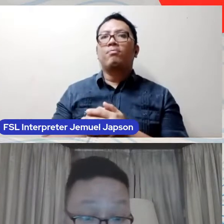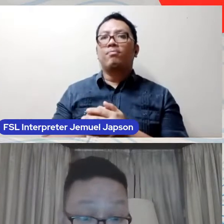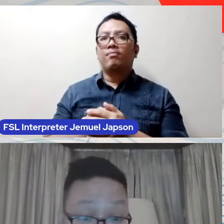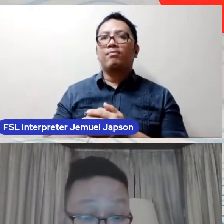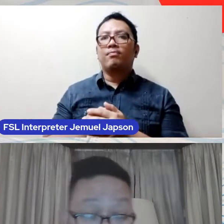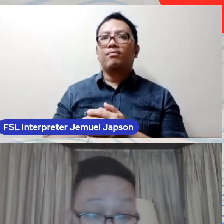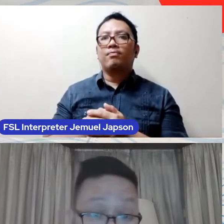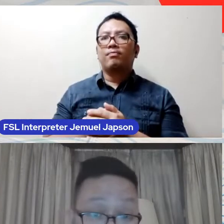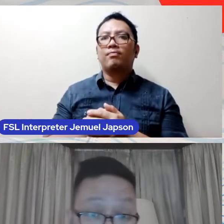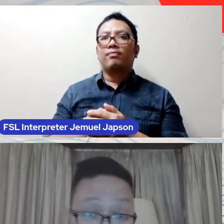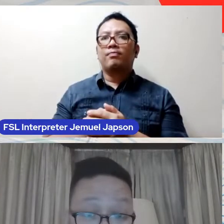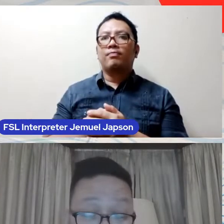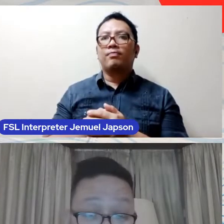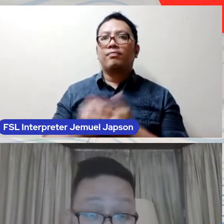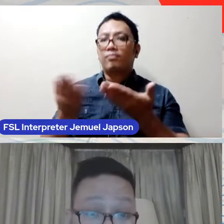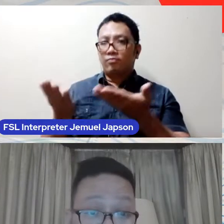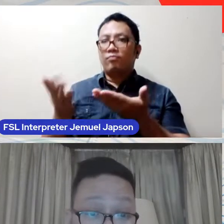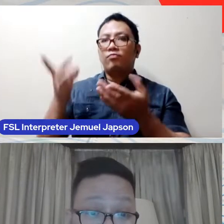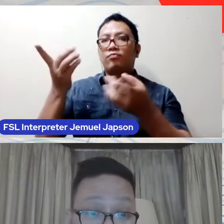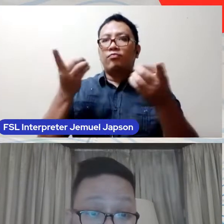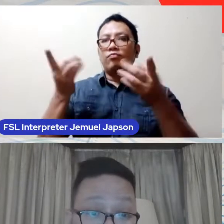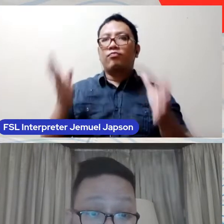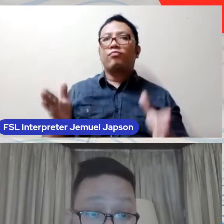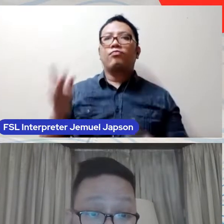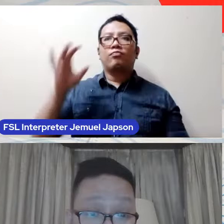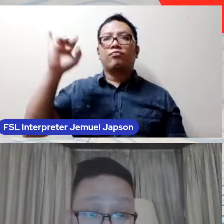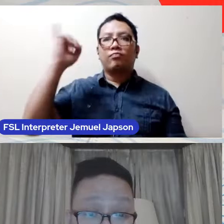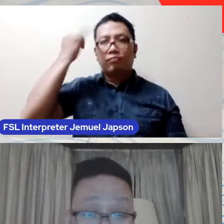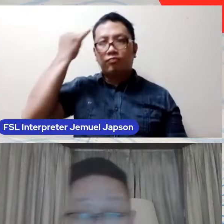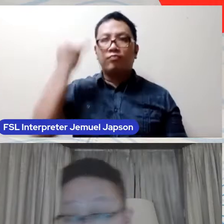Okay, Director James has already mentioned